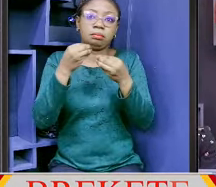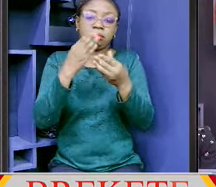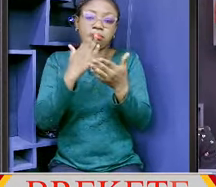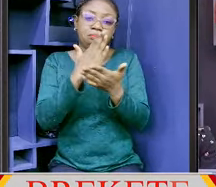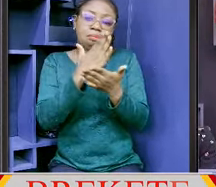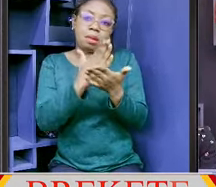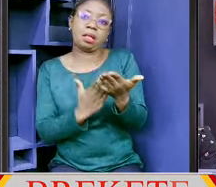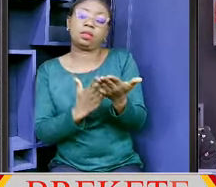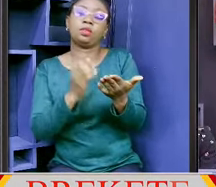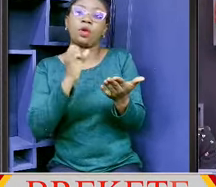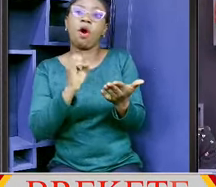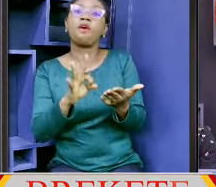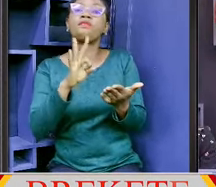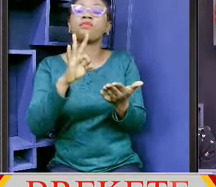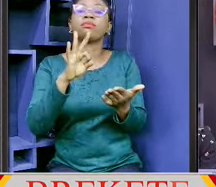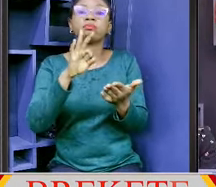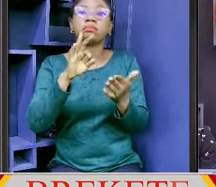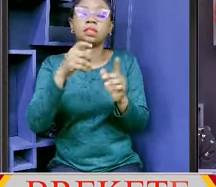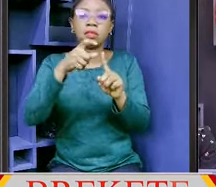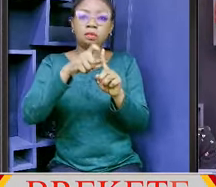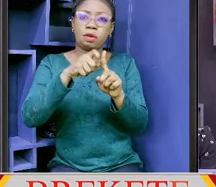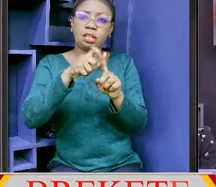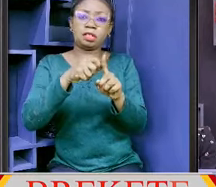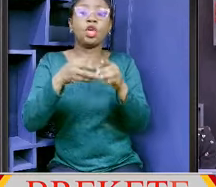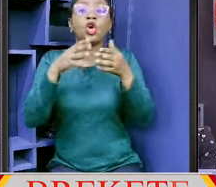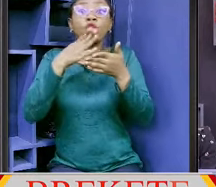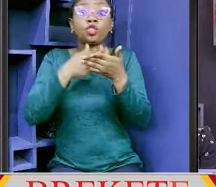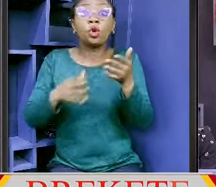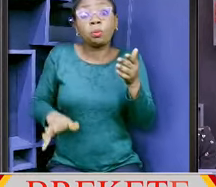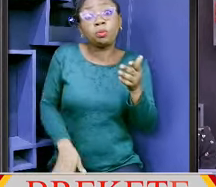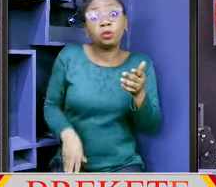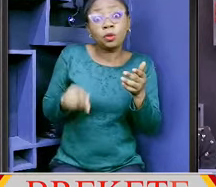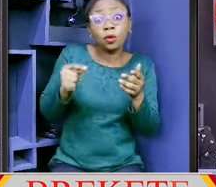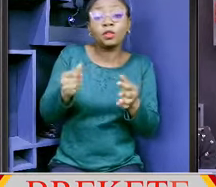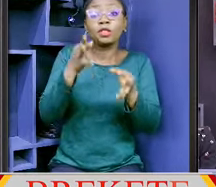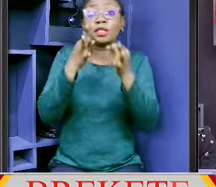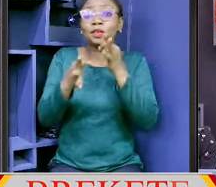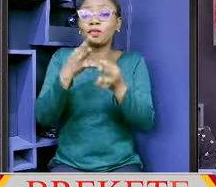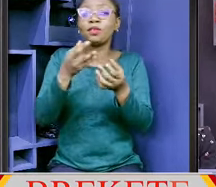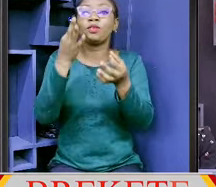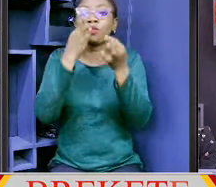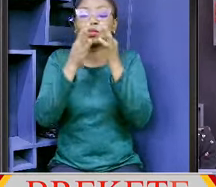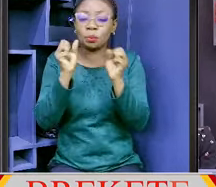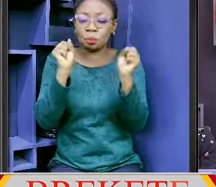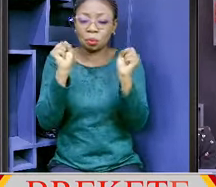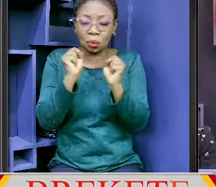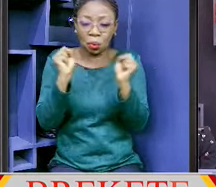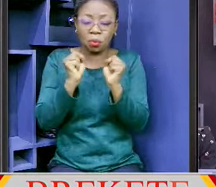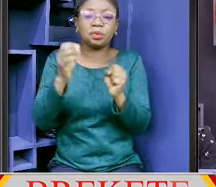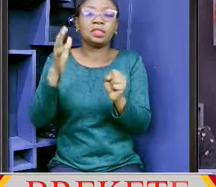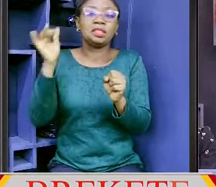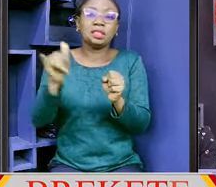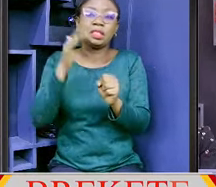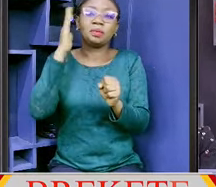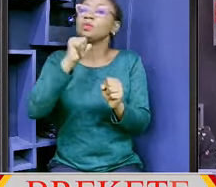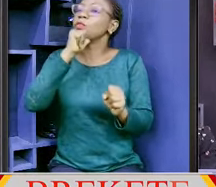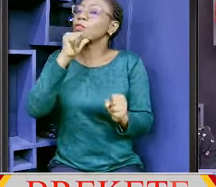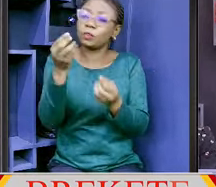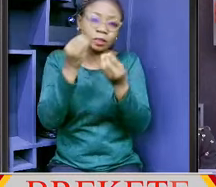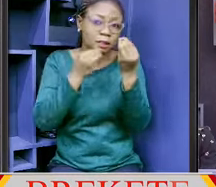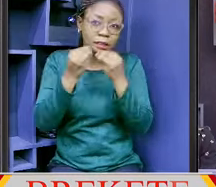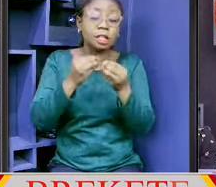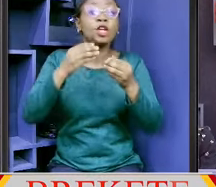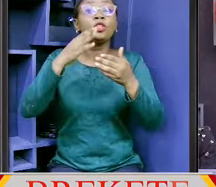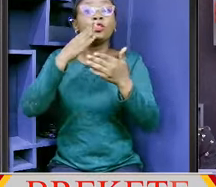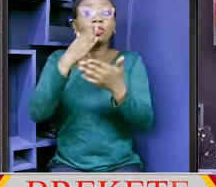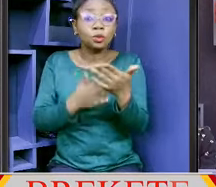Some dogs, if the food cold, they no go chop. Some dogs, if not be the plate where then they give them their food,